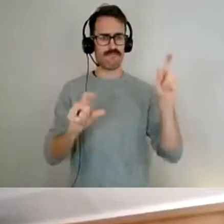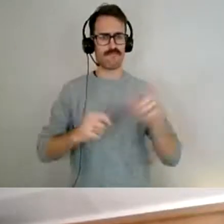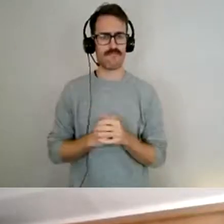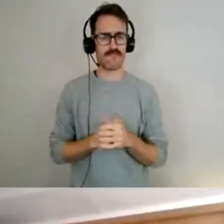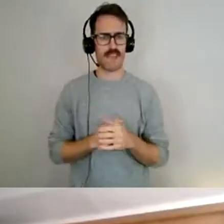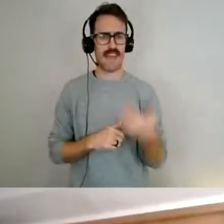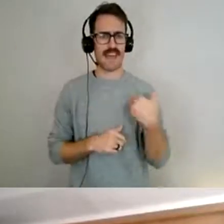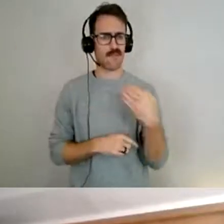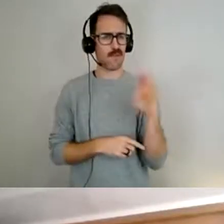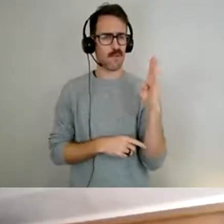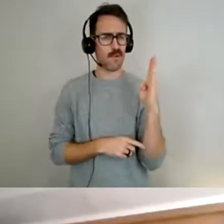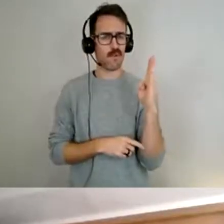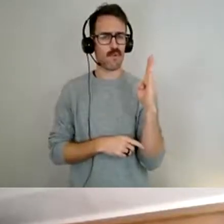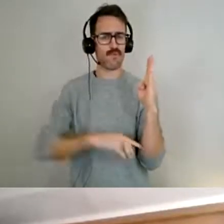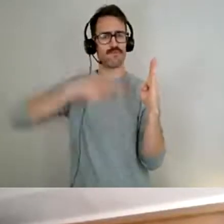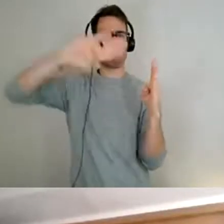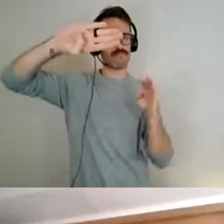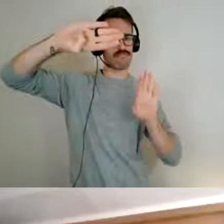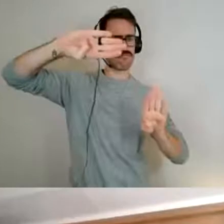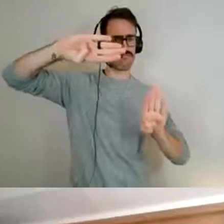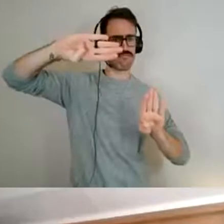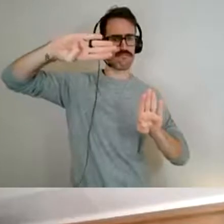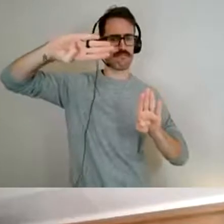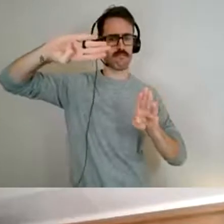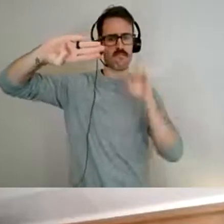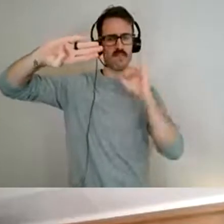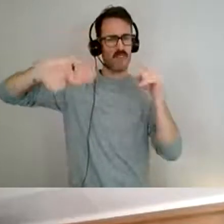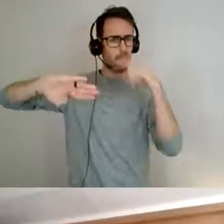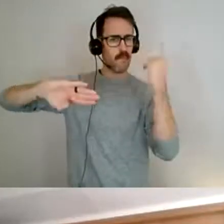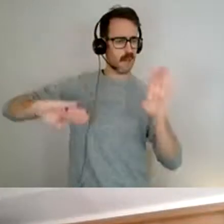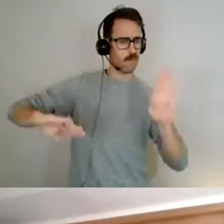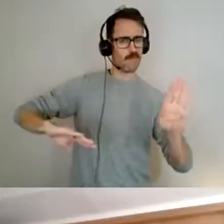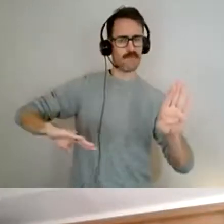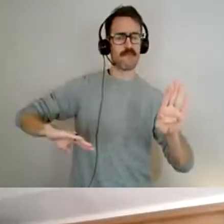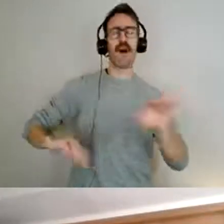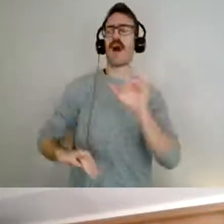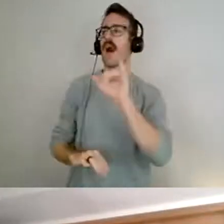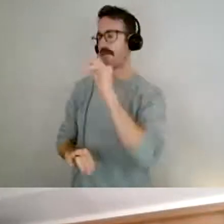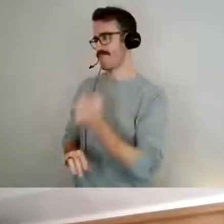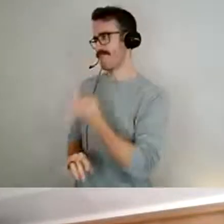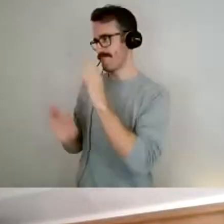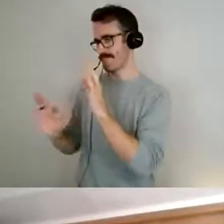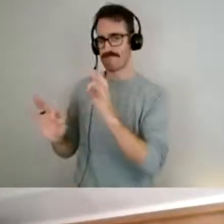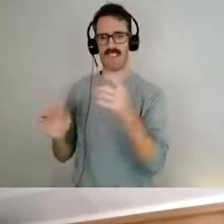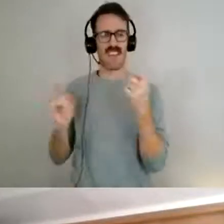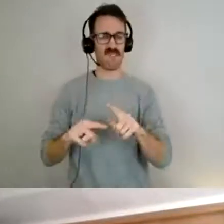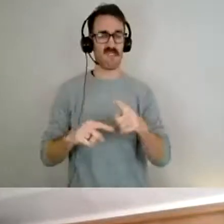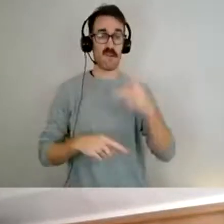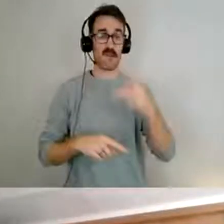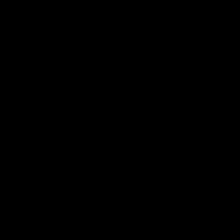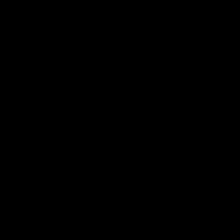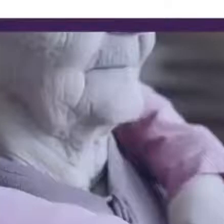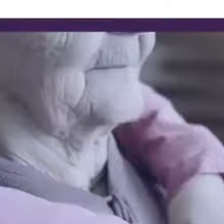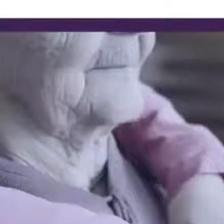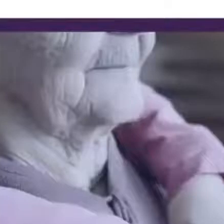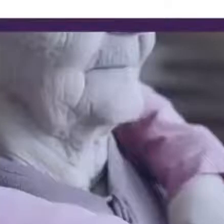bars. It's almost like a black bar on the right-hand side. Okay, I got it. It's covering the presentation.